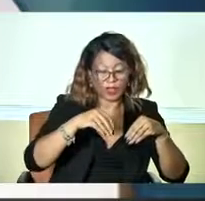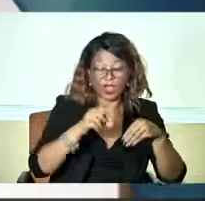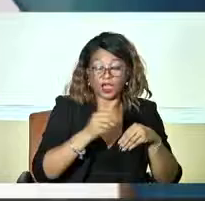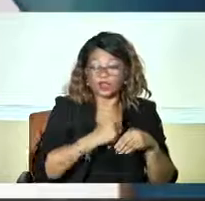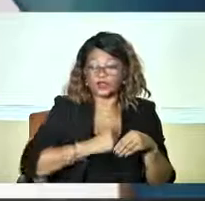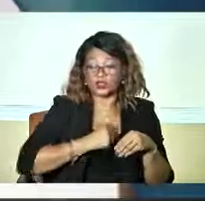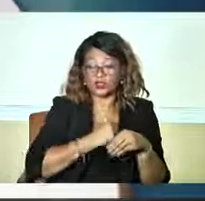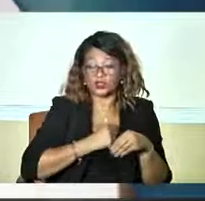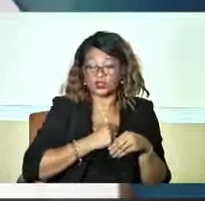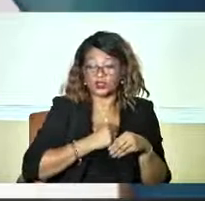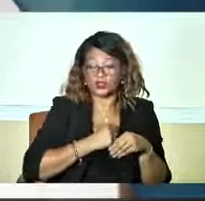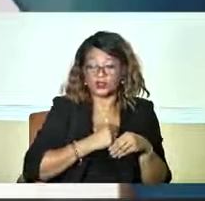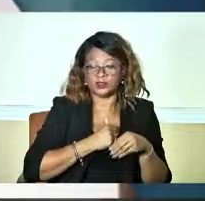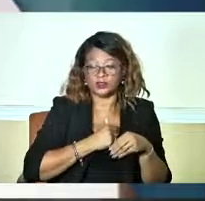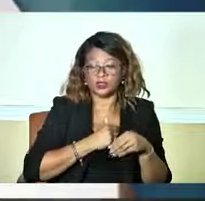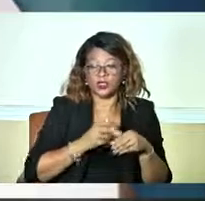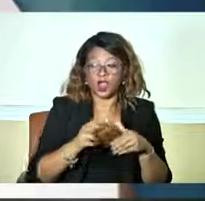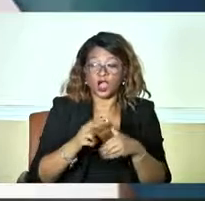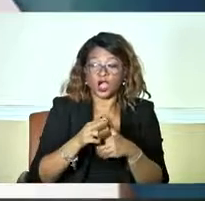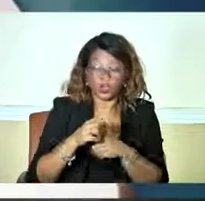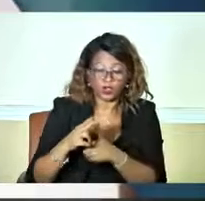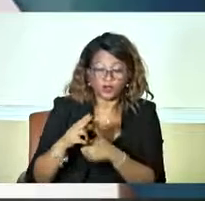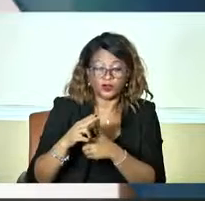Unfortunately, Dorian hit.